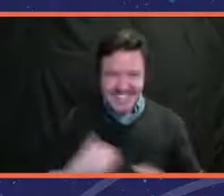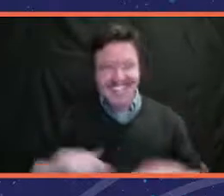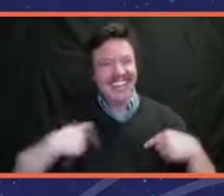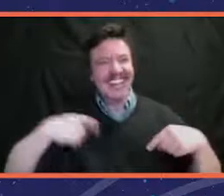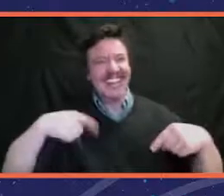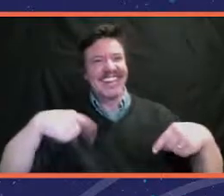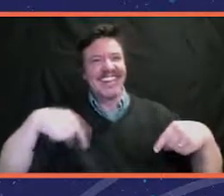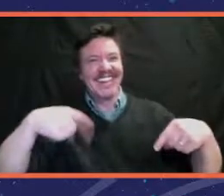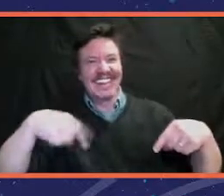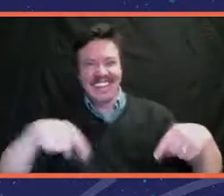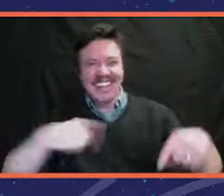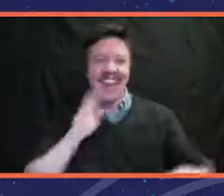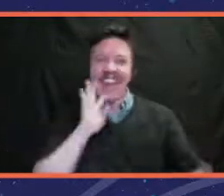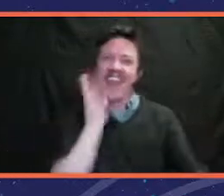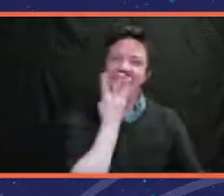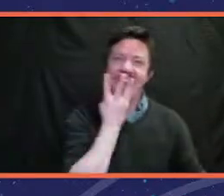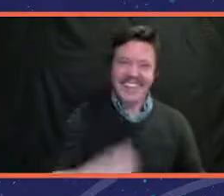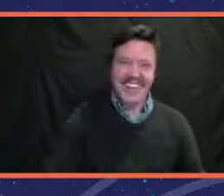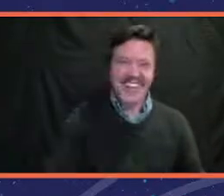I'm nervous. I'm gonna stop it there.